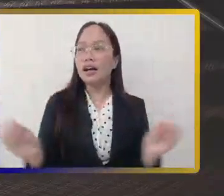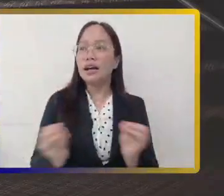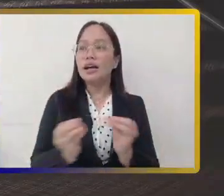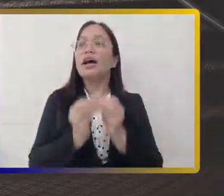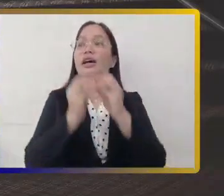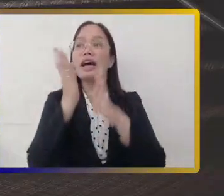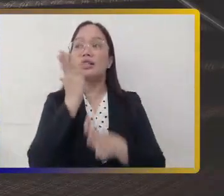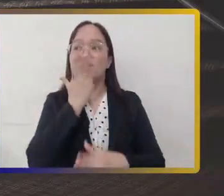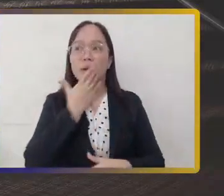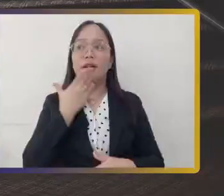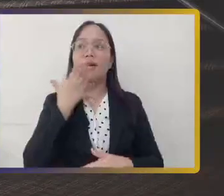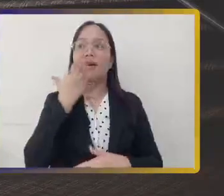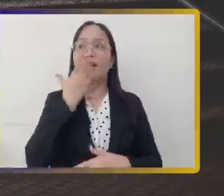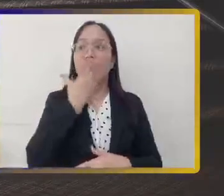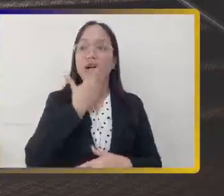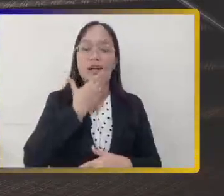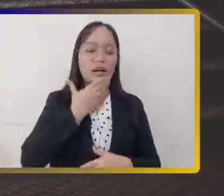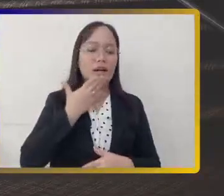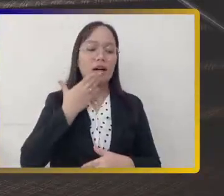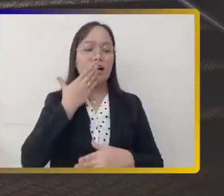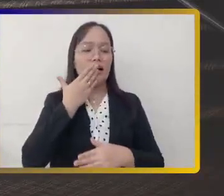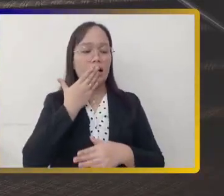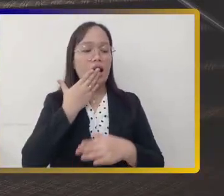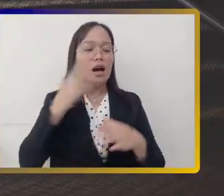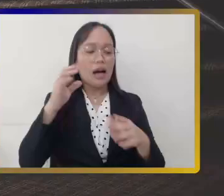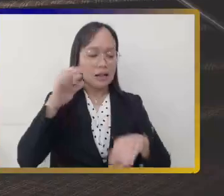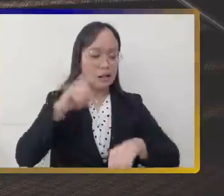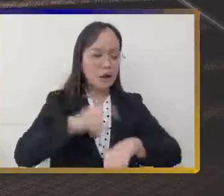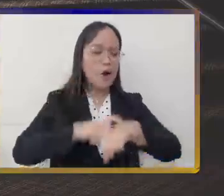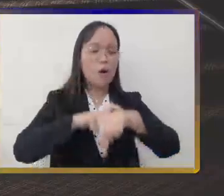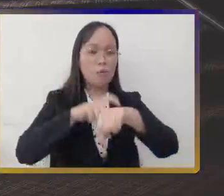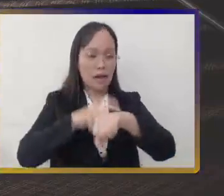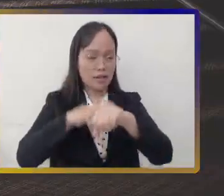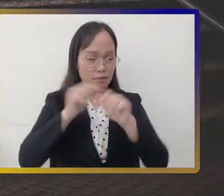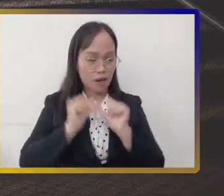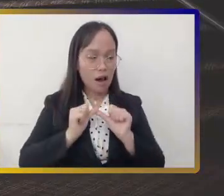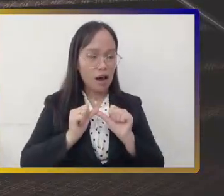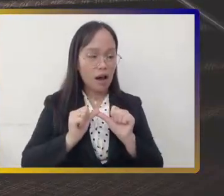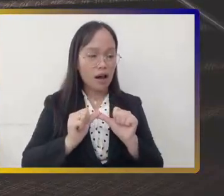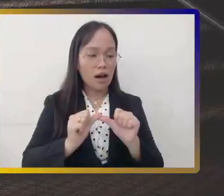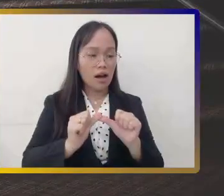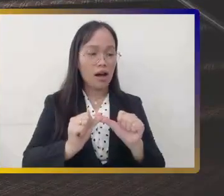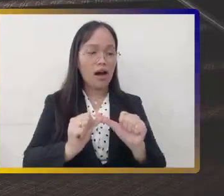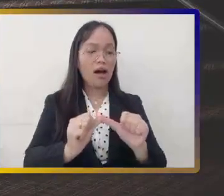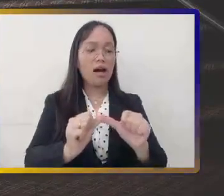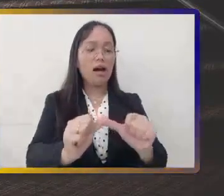by, it gets sweeter as the moments